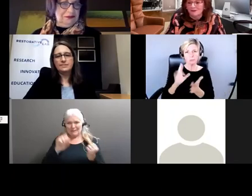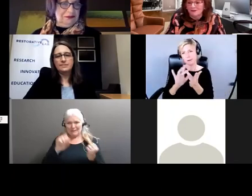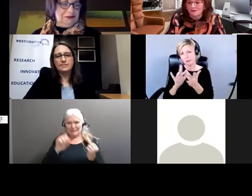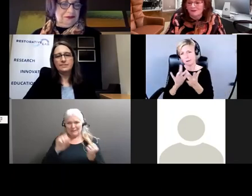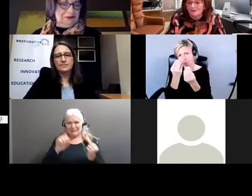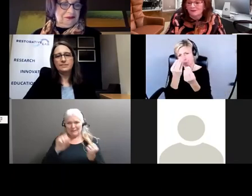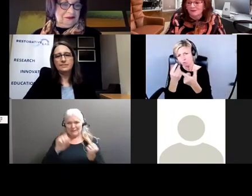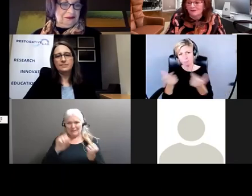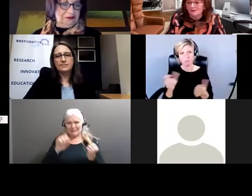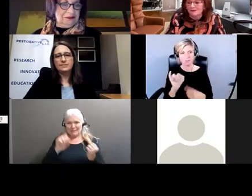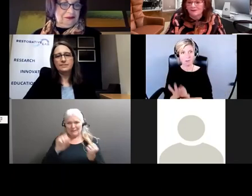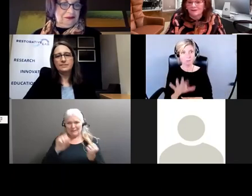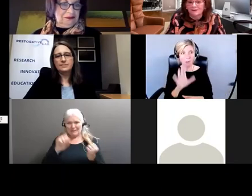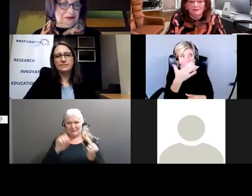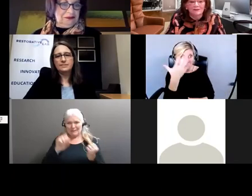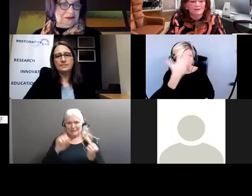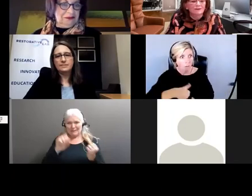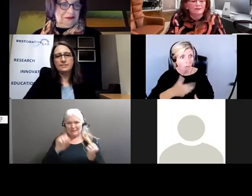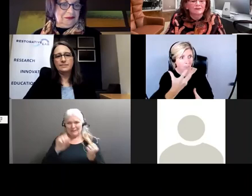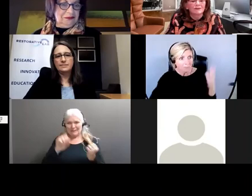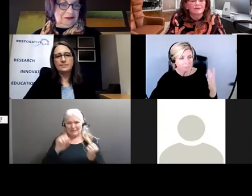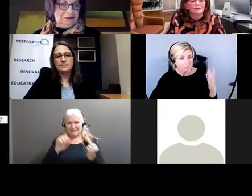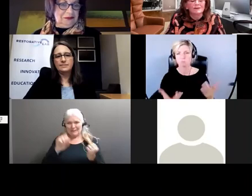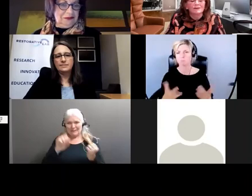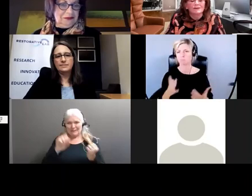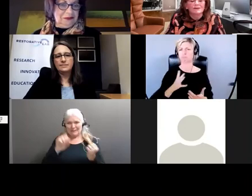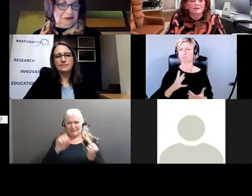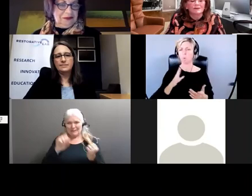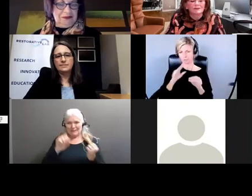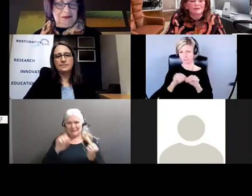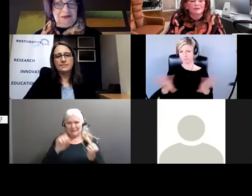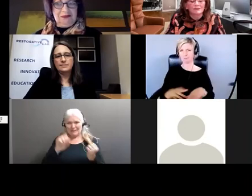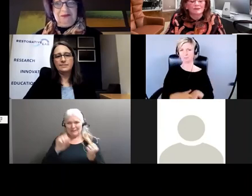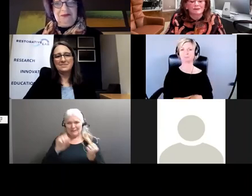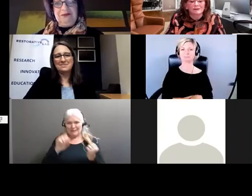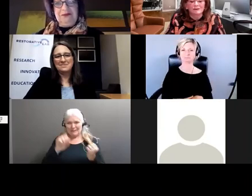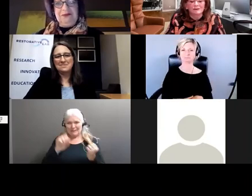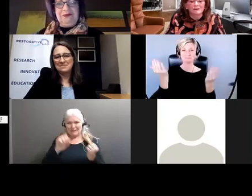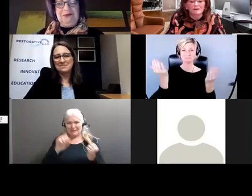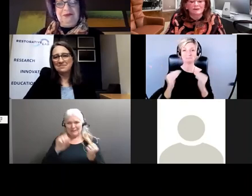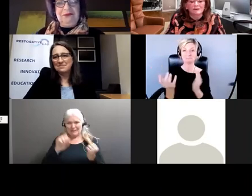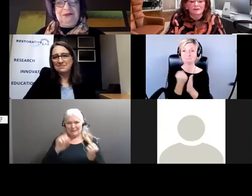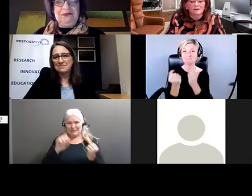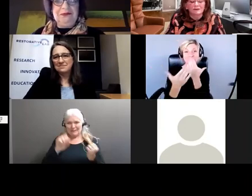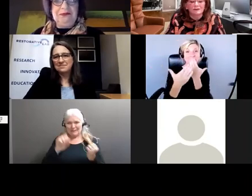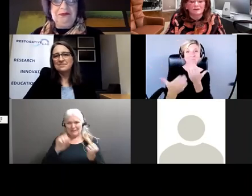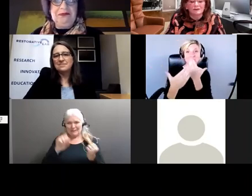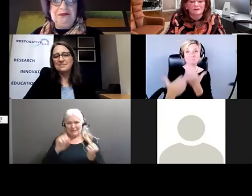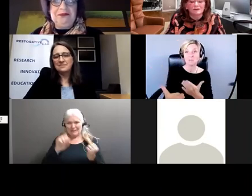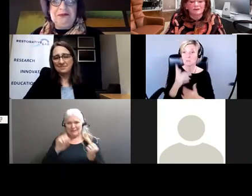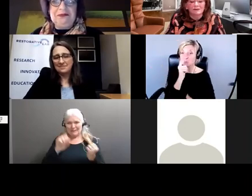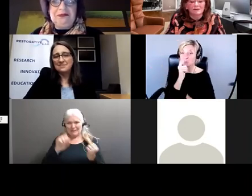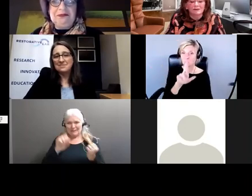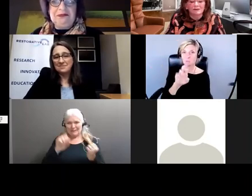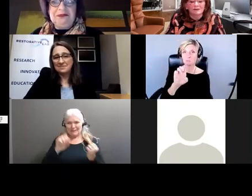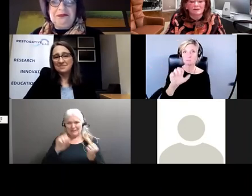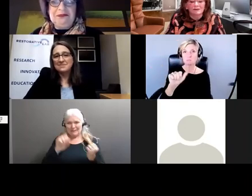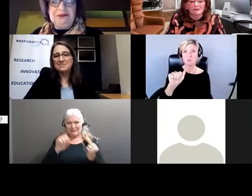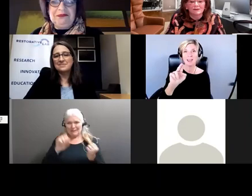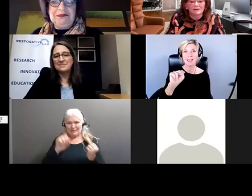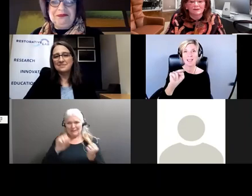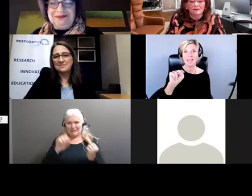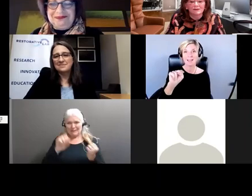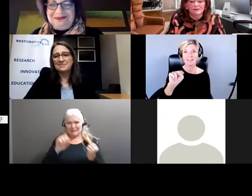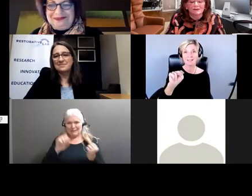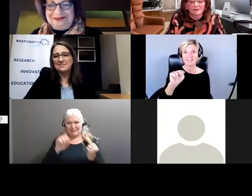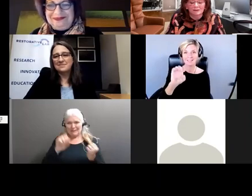it right now. And I wanted to, thank all of you. Thank Rayanne at EAPO for